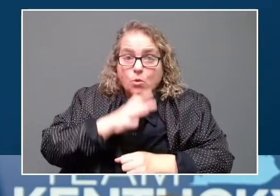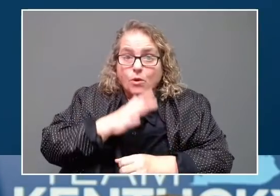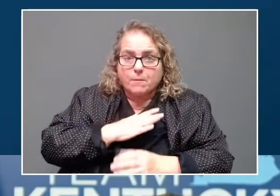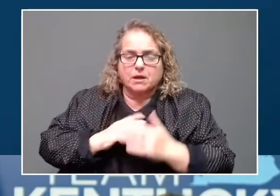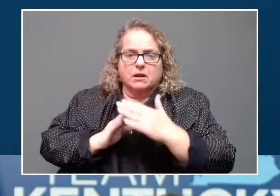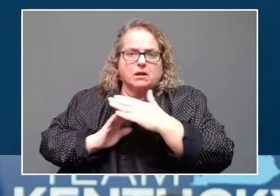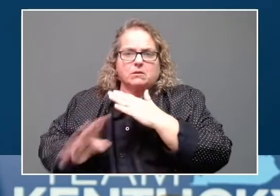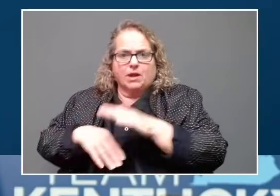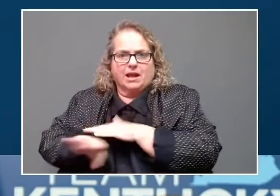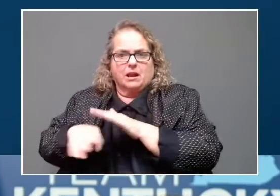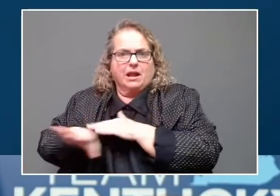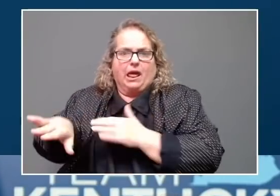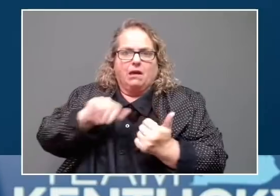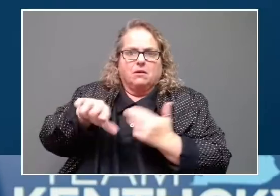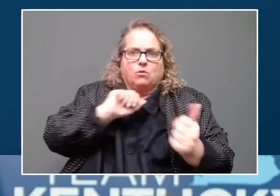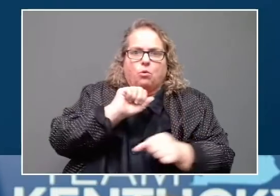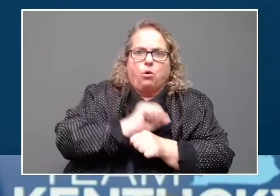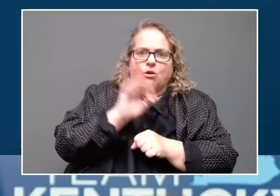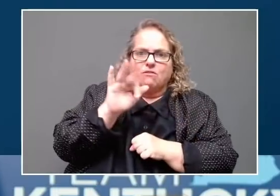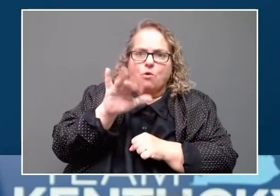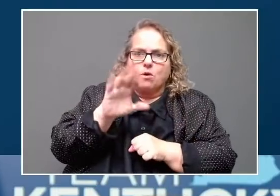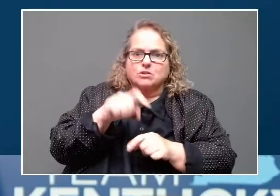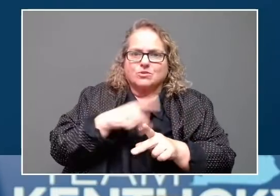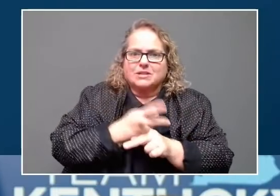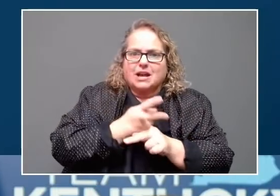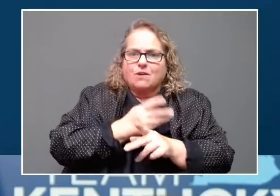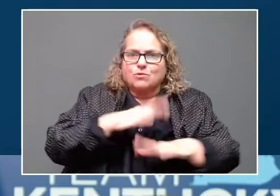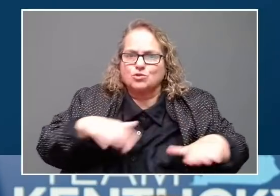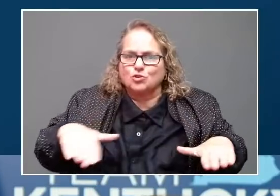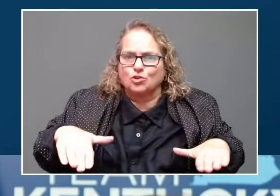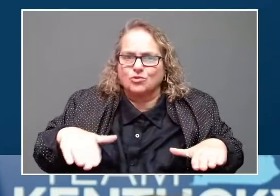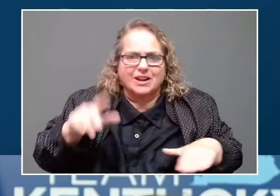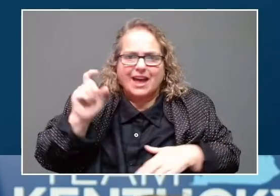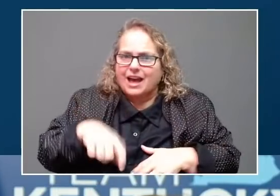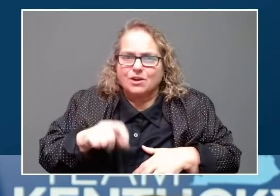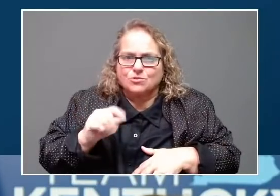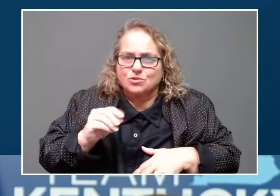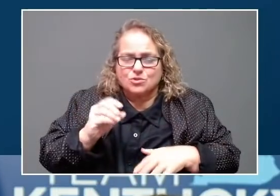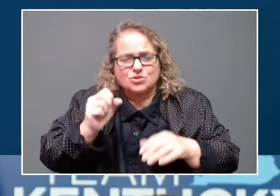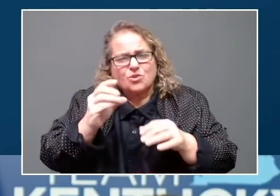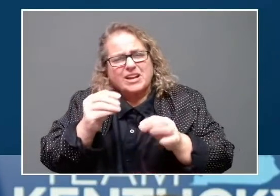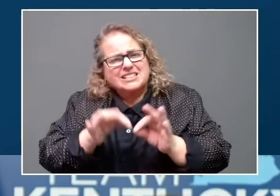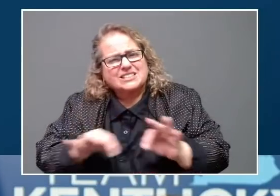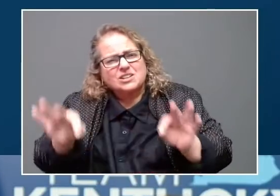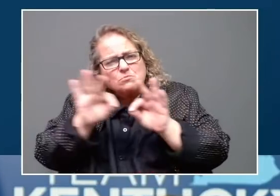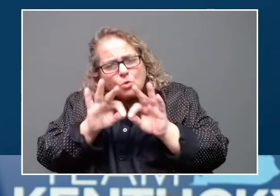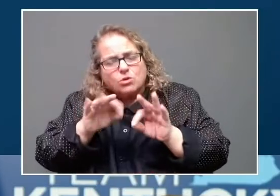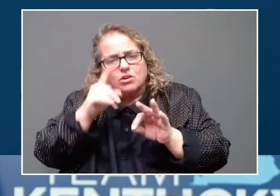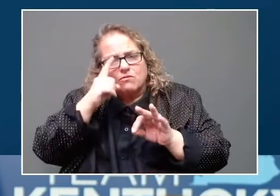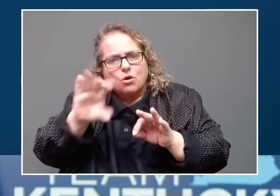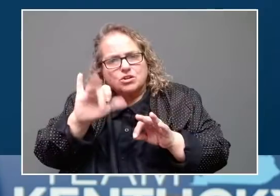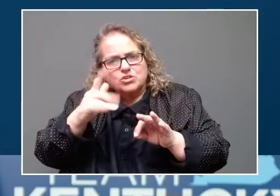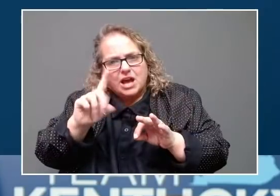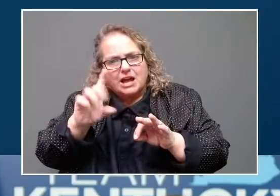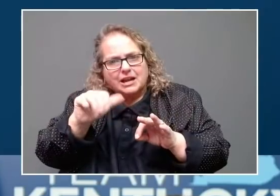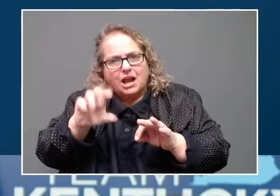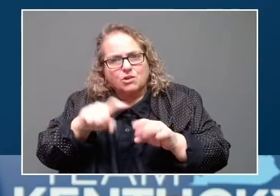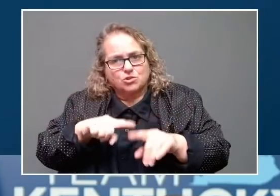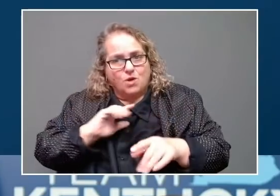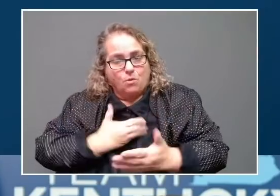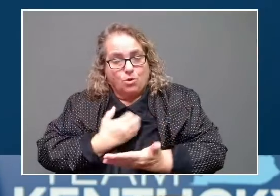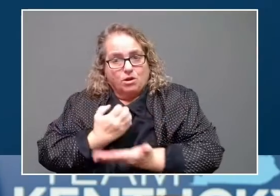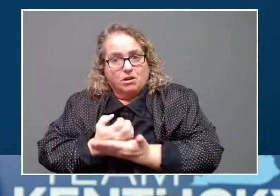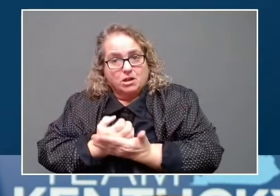moms have always known, which is how critically important childcare and early childhood education is to our economy. So by providing